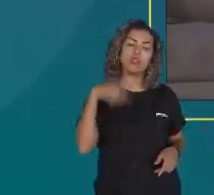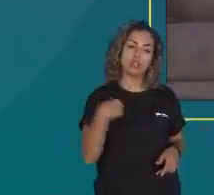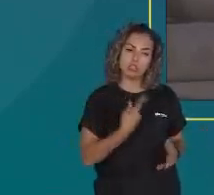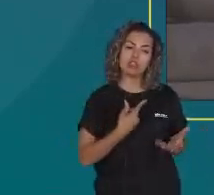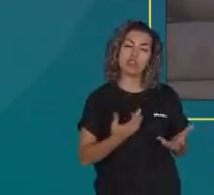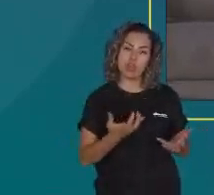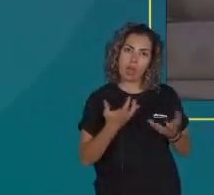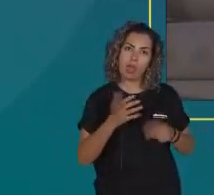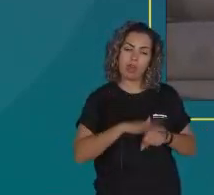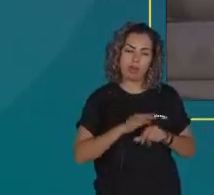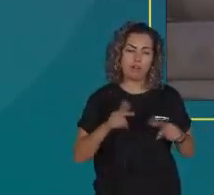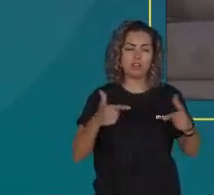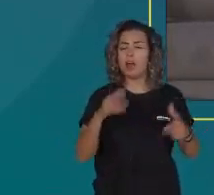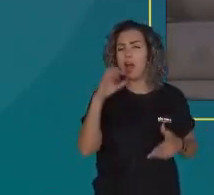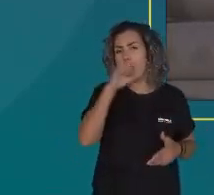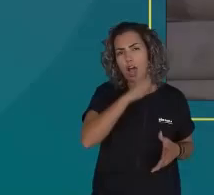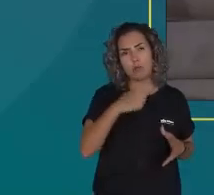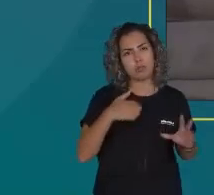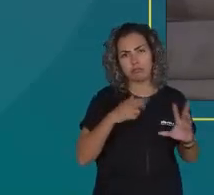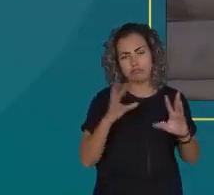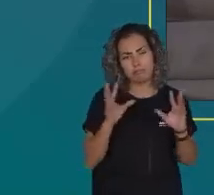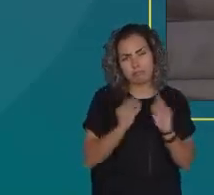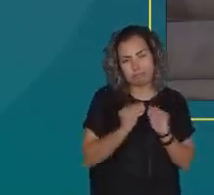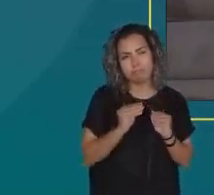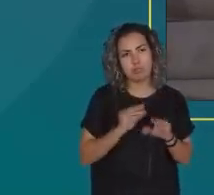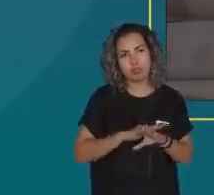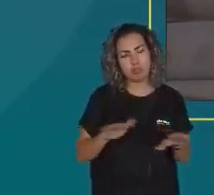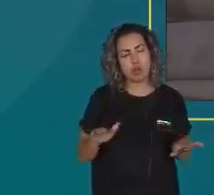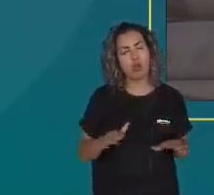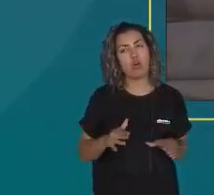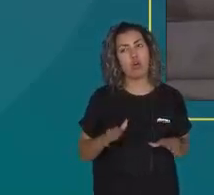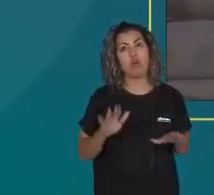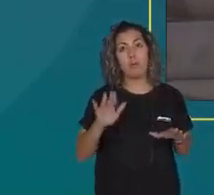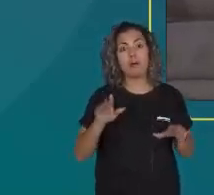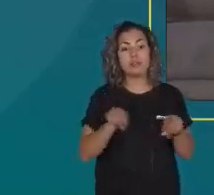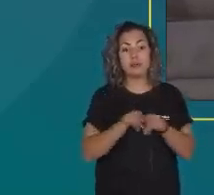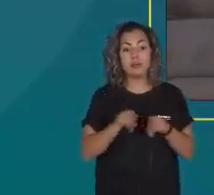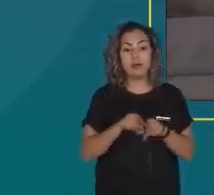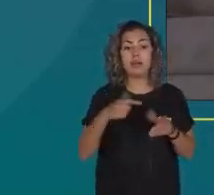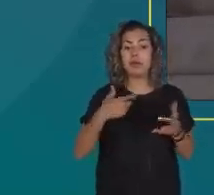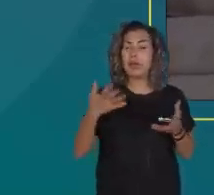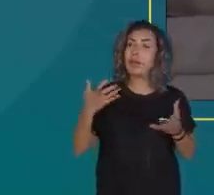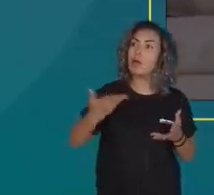on this and really looking forward, Kobi, to hear from our colleagues from cities.